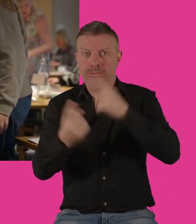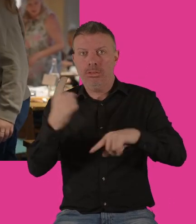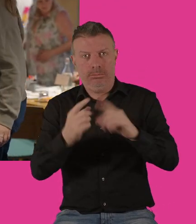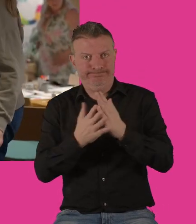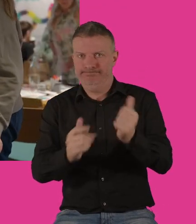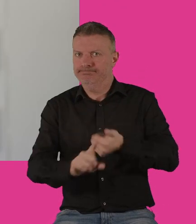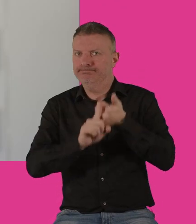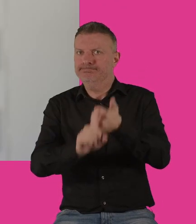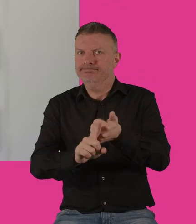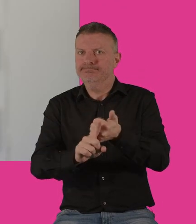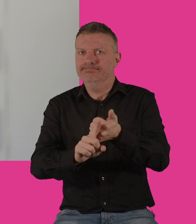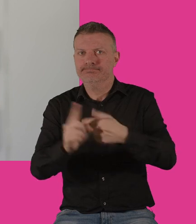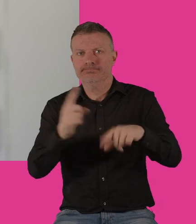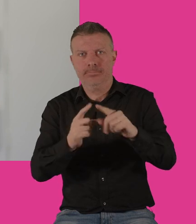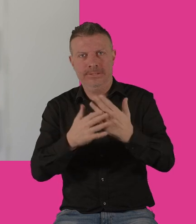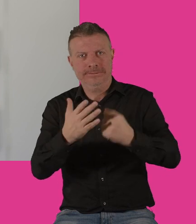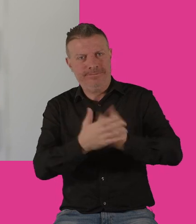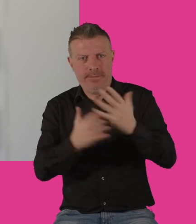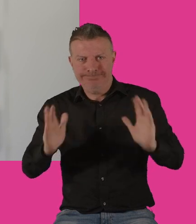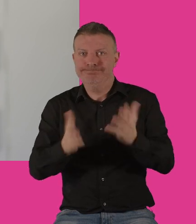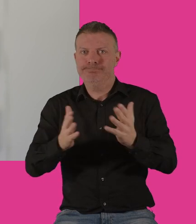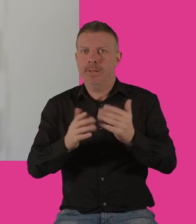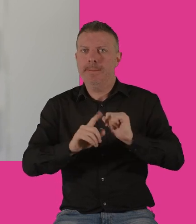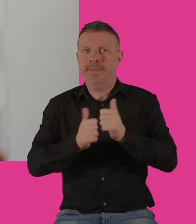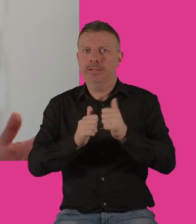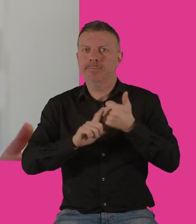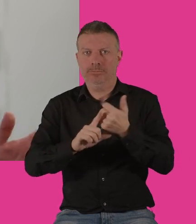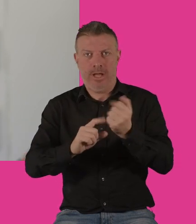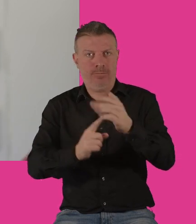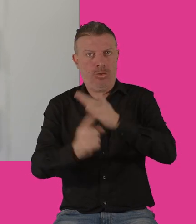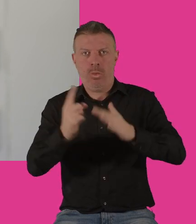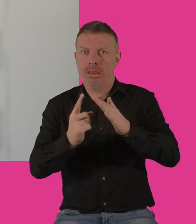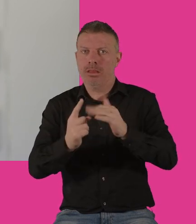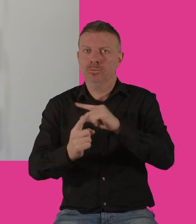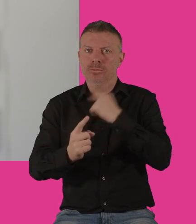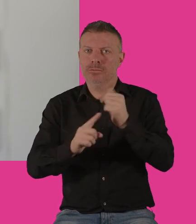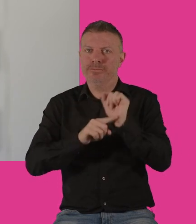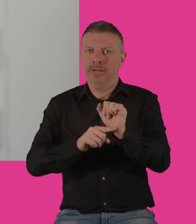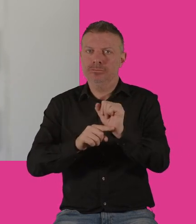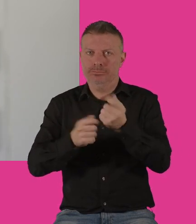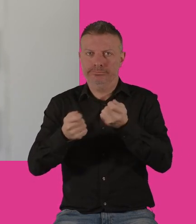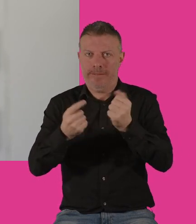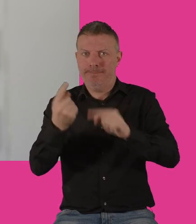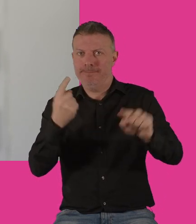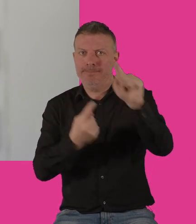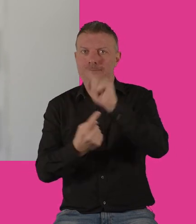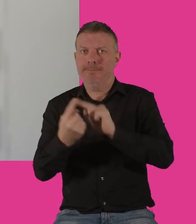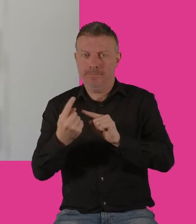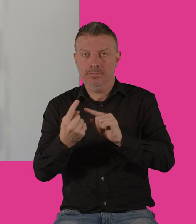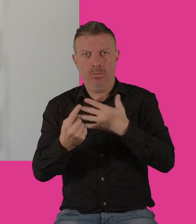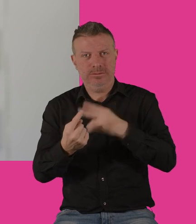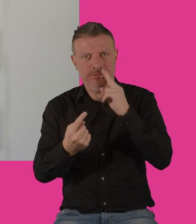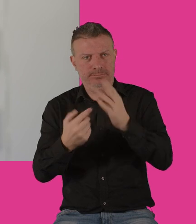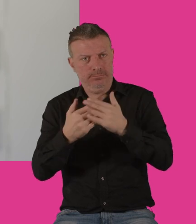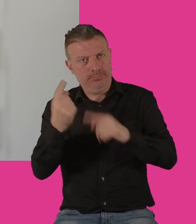much in favour of helping that development of peer support, and there's local suicide prevention leads all across the country. So we want to see that